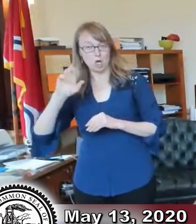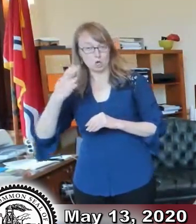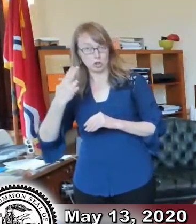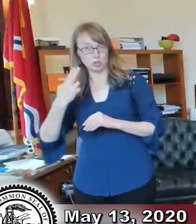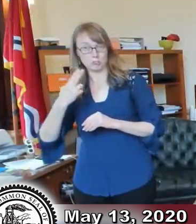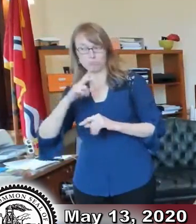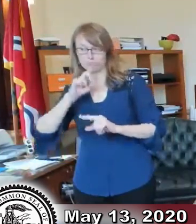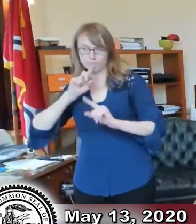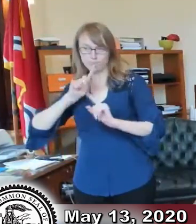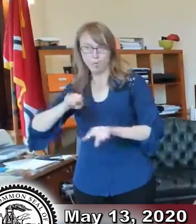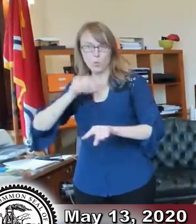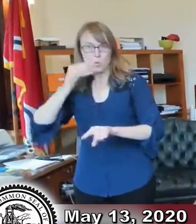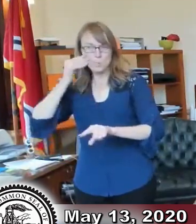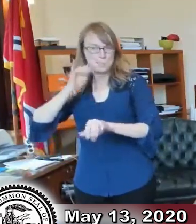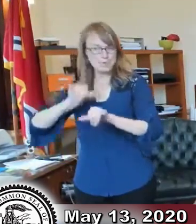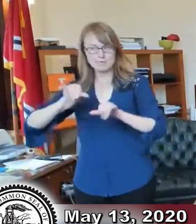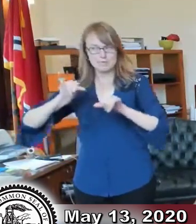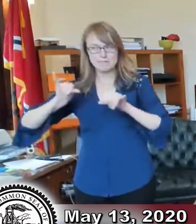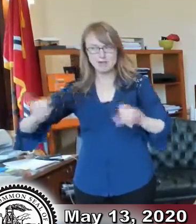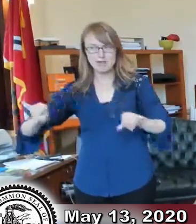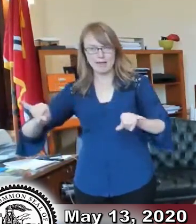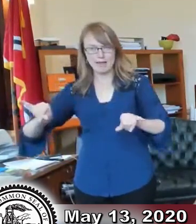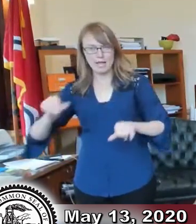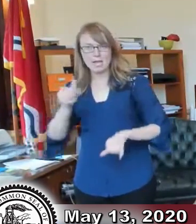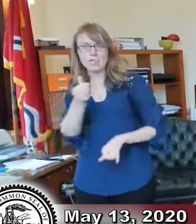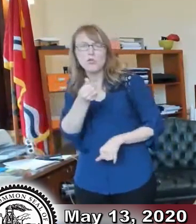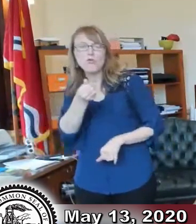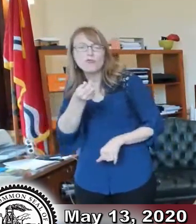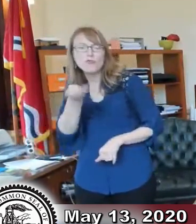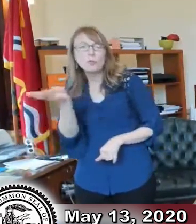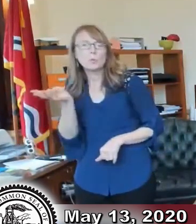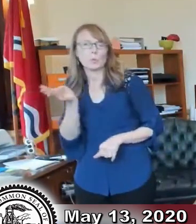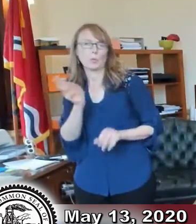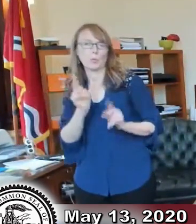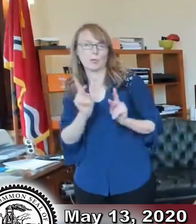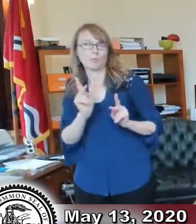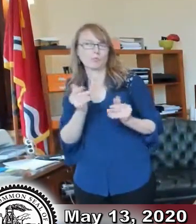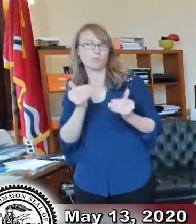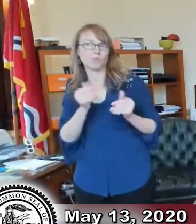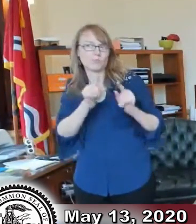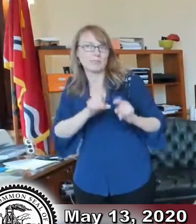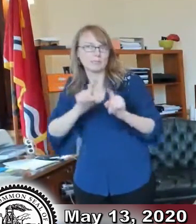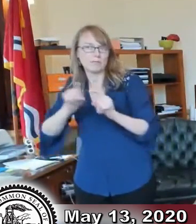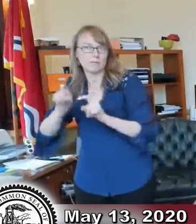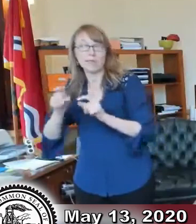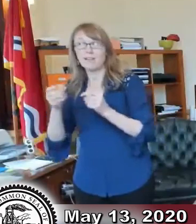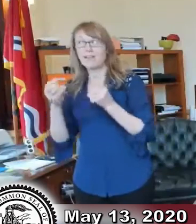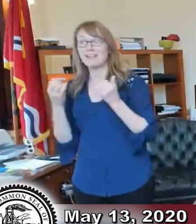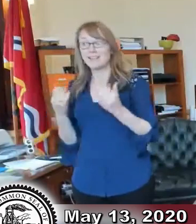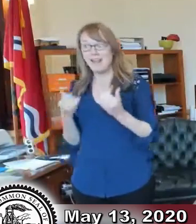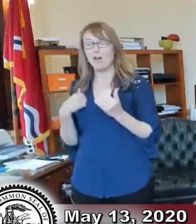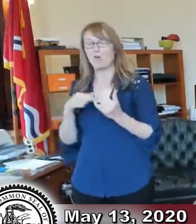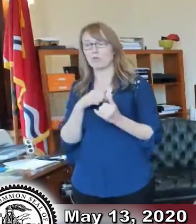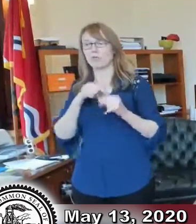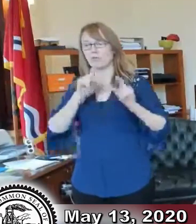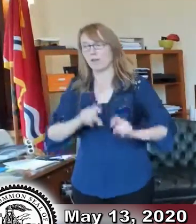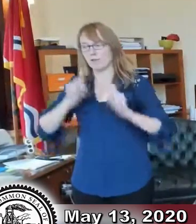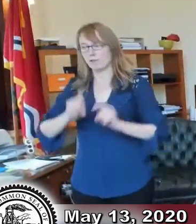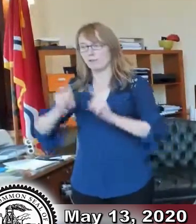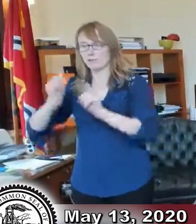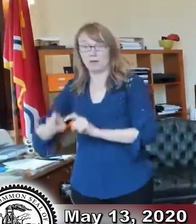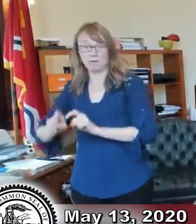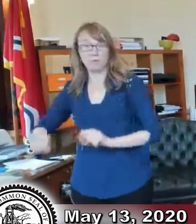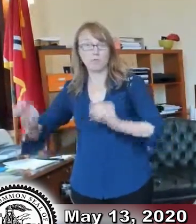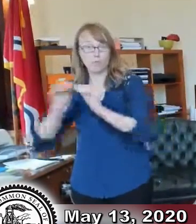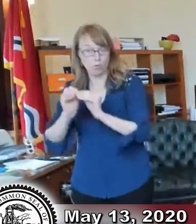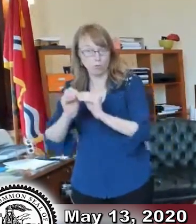tested. Today we're testing more and more, and that's a number that I can get for you. I will tell you that about a week